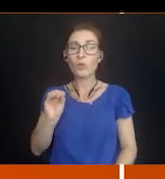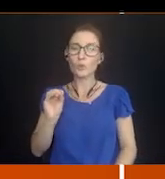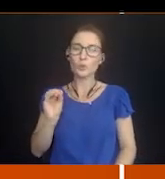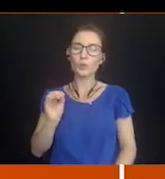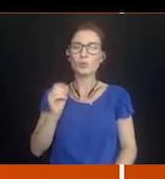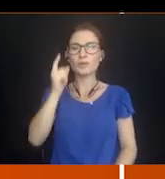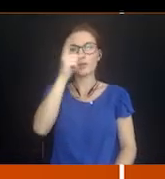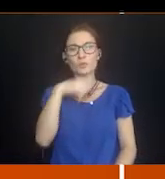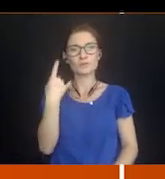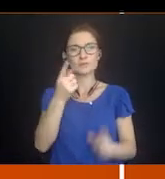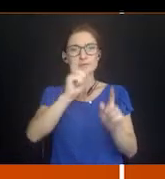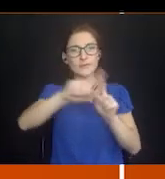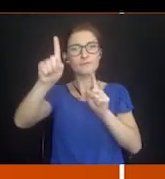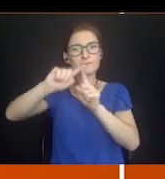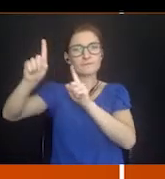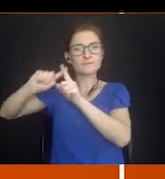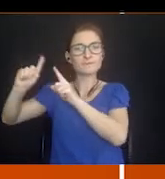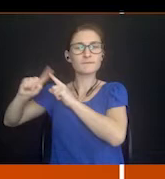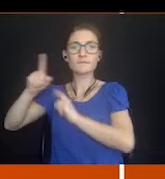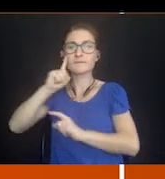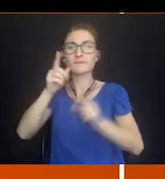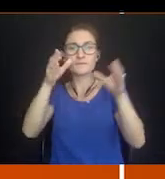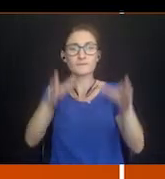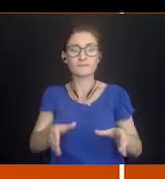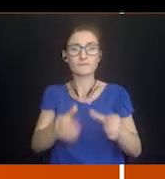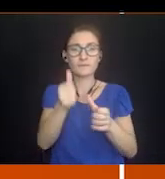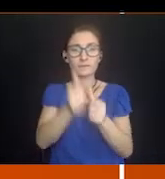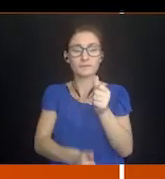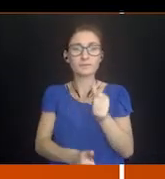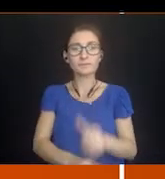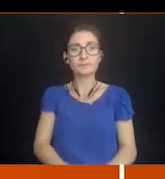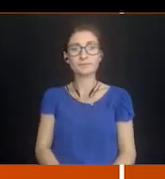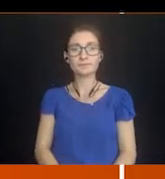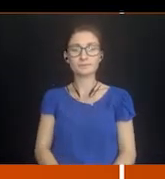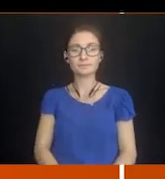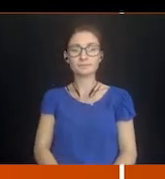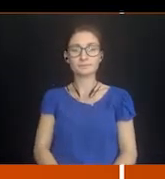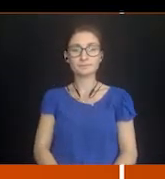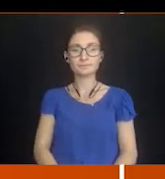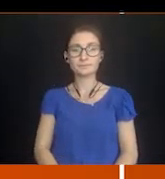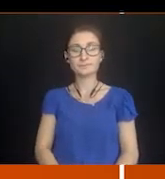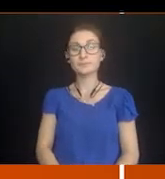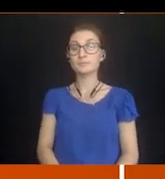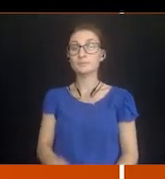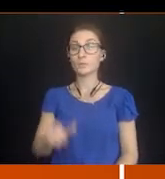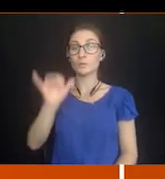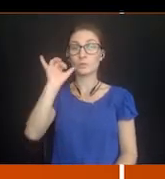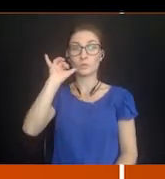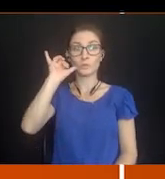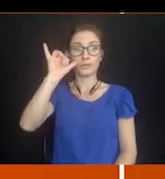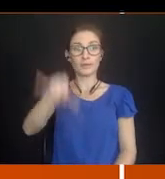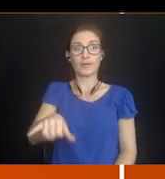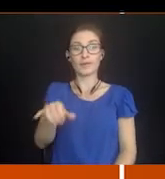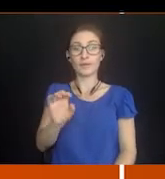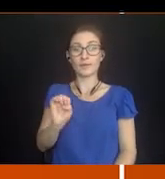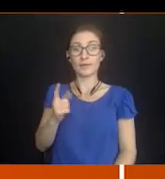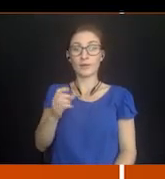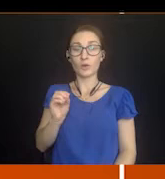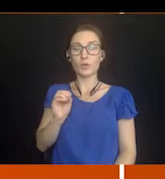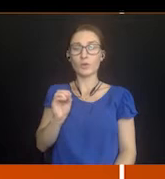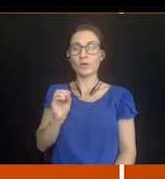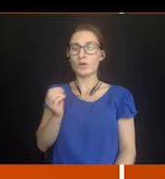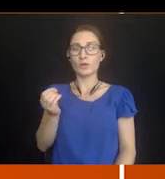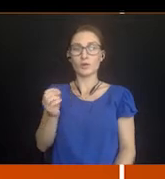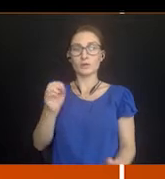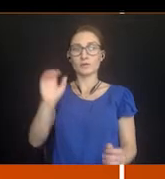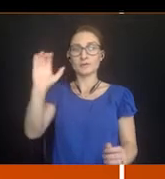things. That heightened ego, that way of experiencing reality through the lens of a sense of self